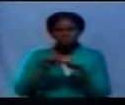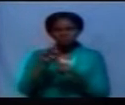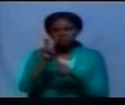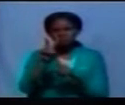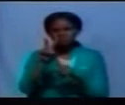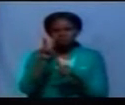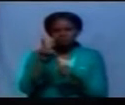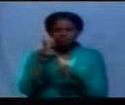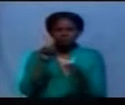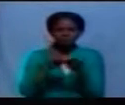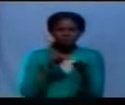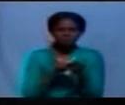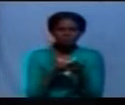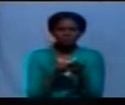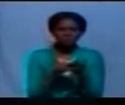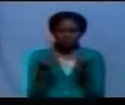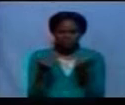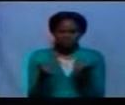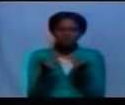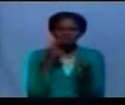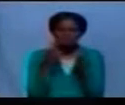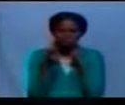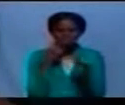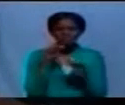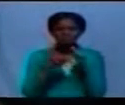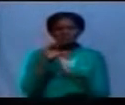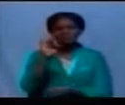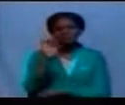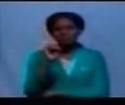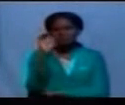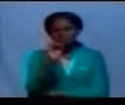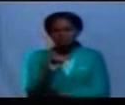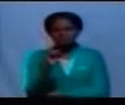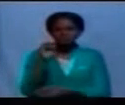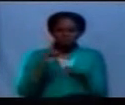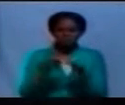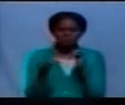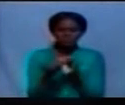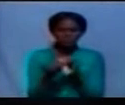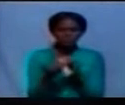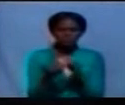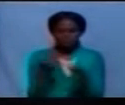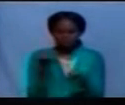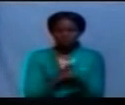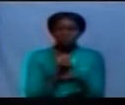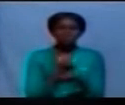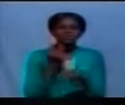or so. So you are talking about 80% of that number are only